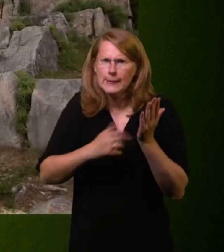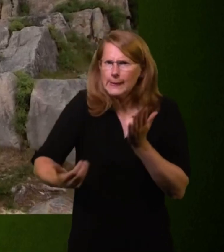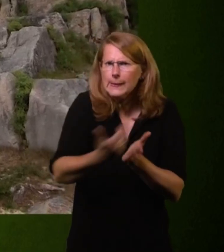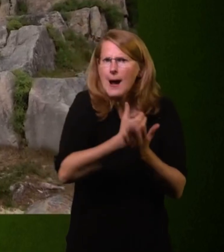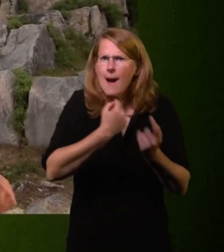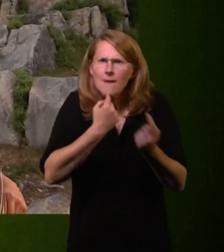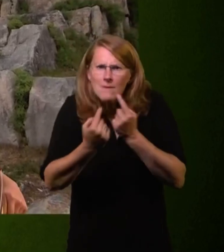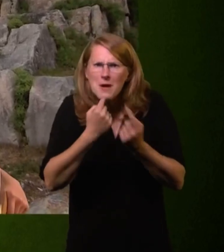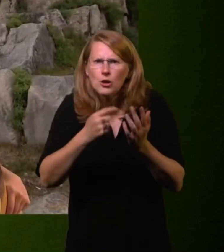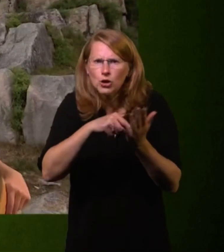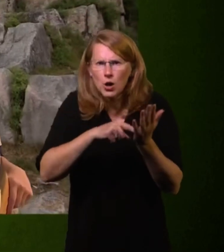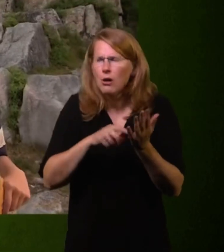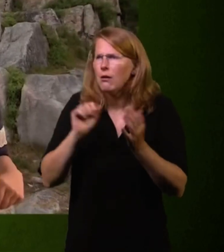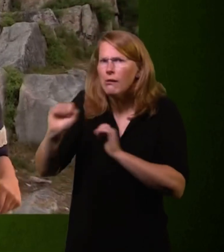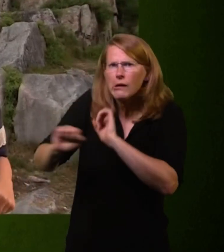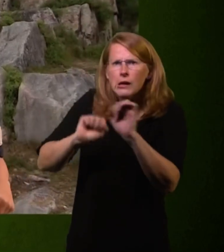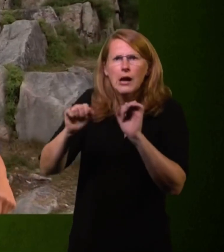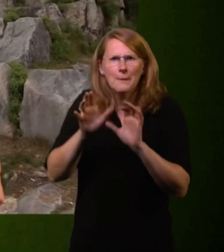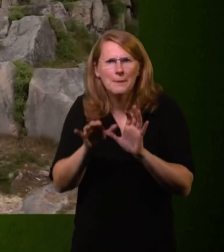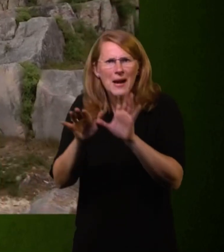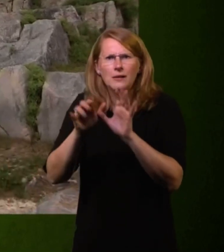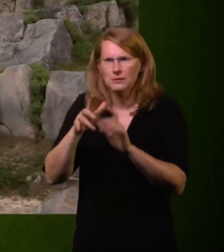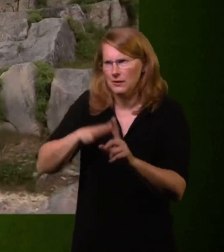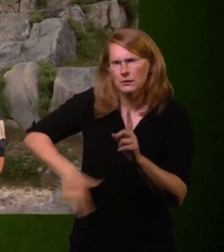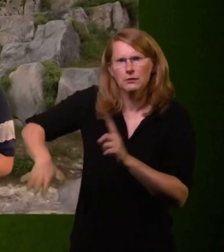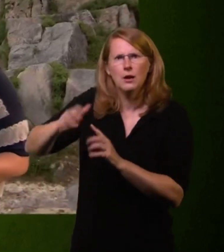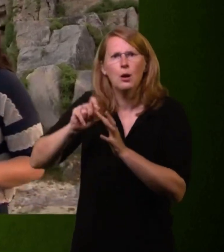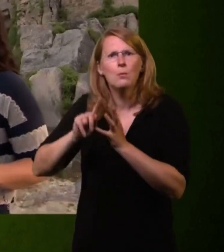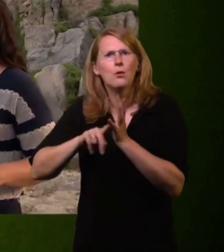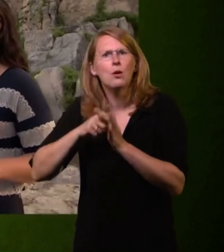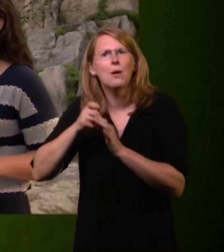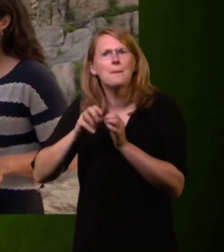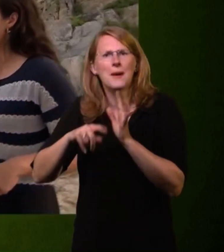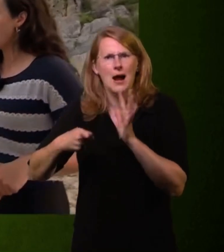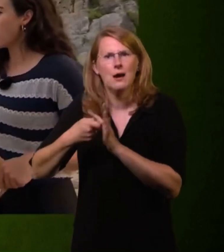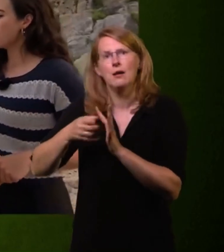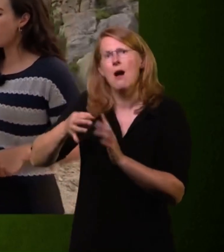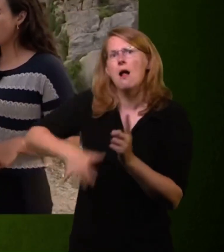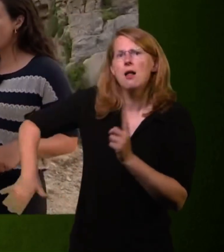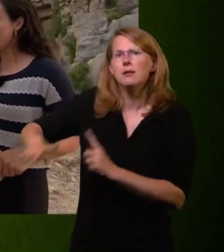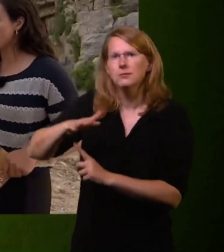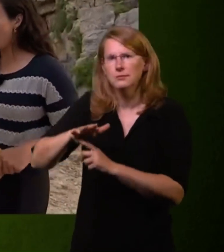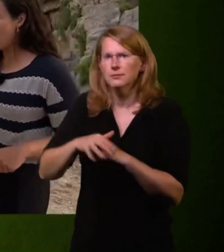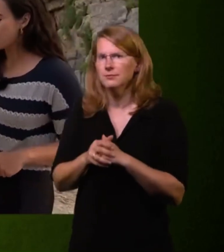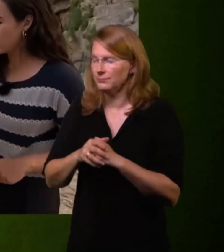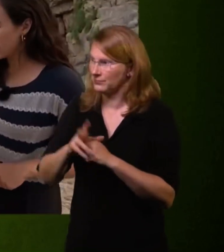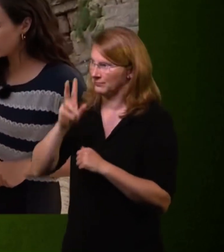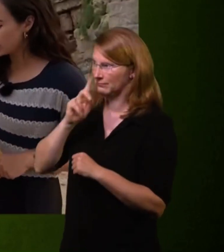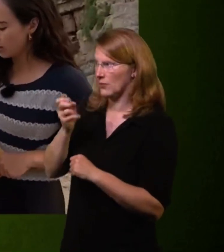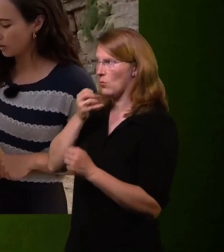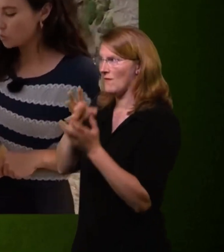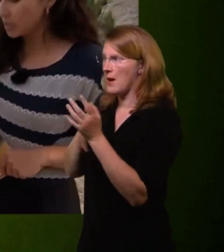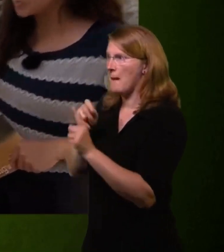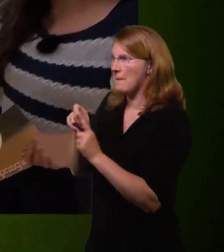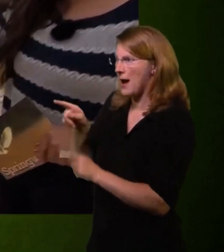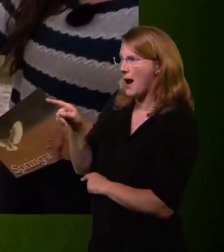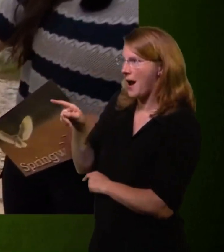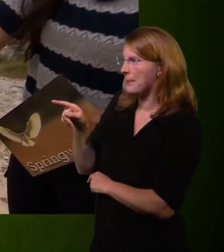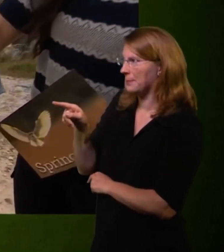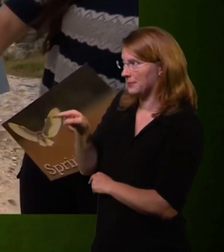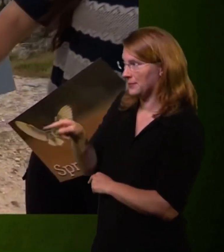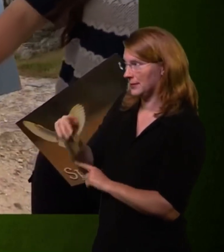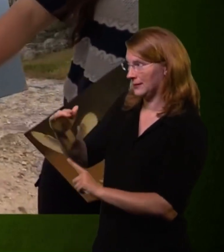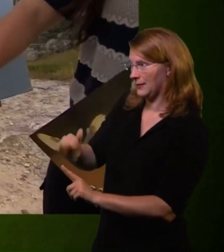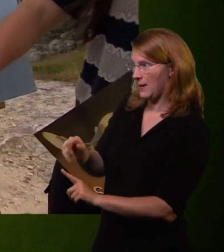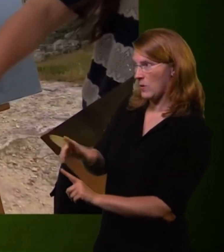follow their movements around the Isle of Purbeck and potentially even beyond. And I have this wonderful map here. So I'm down here on the south coast, Winspit Quarry,